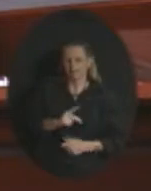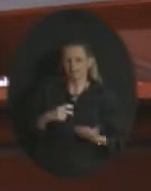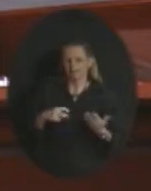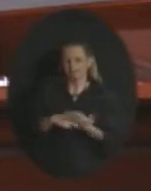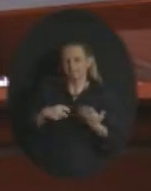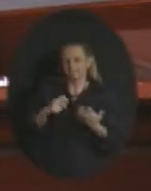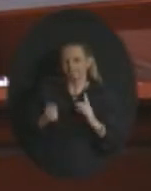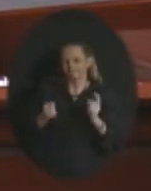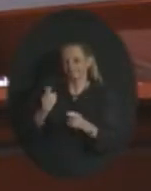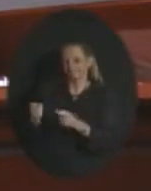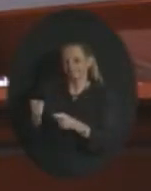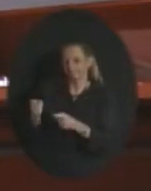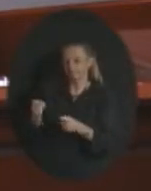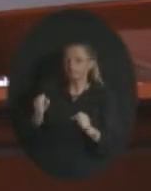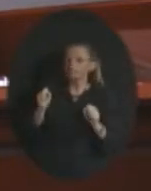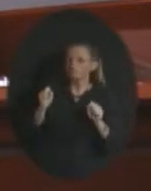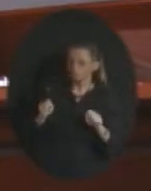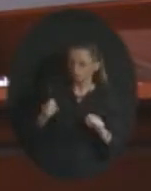allocation system, which we could do.